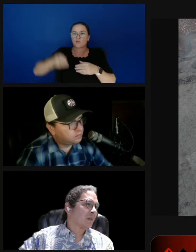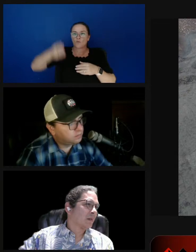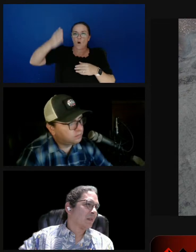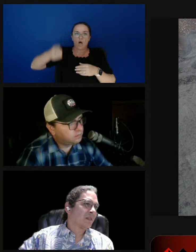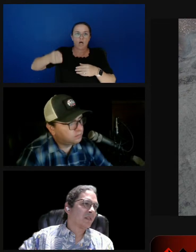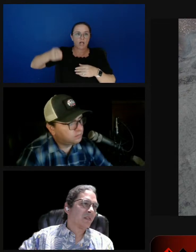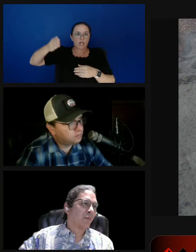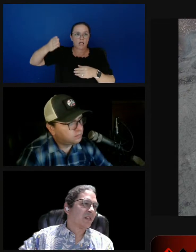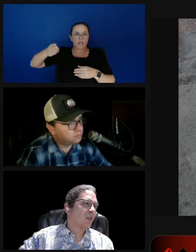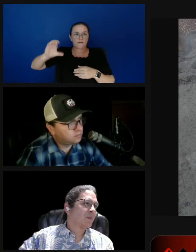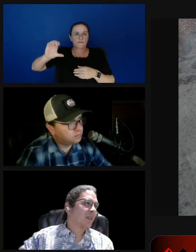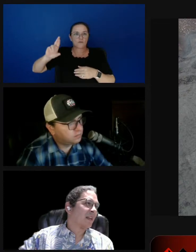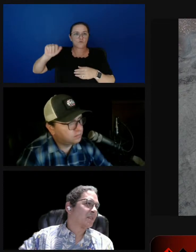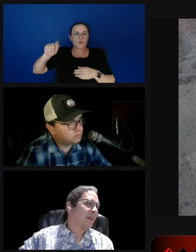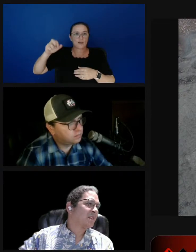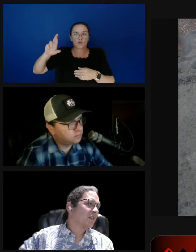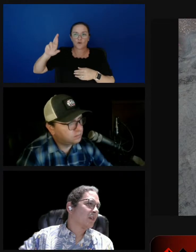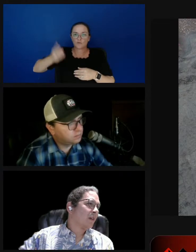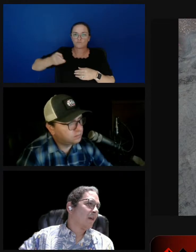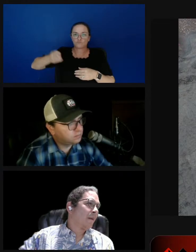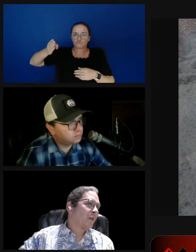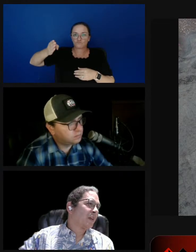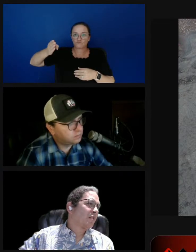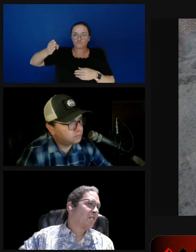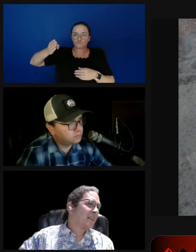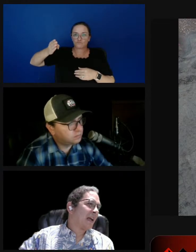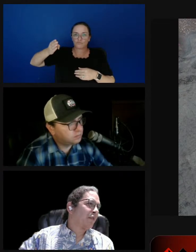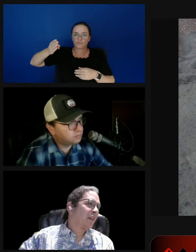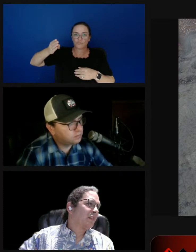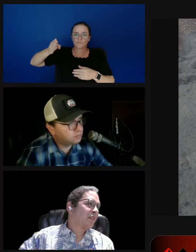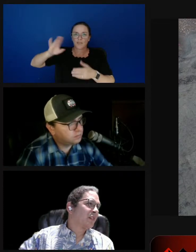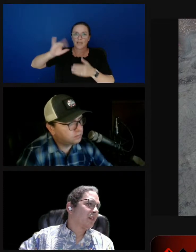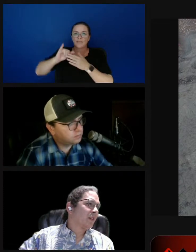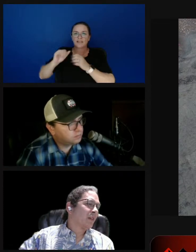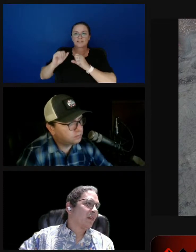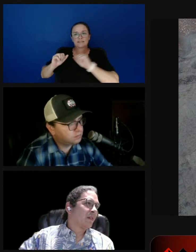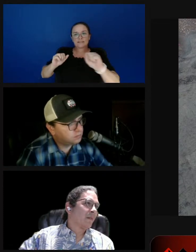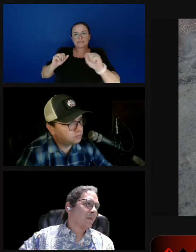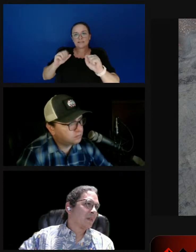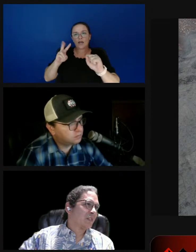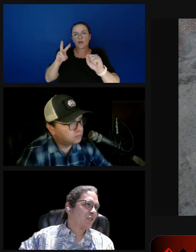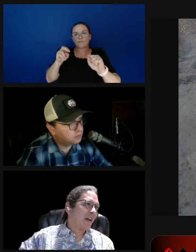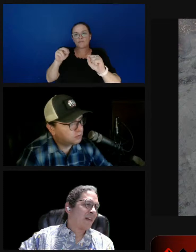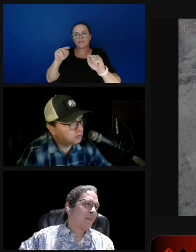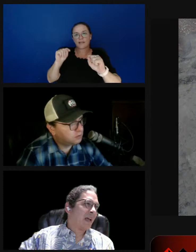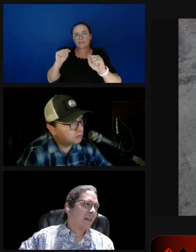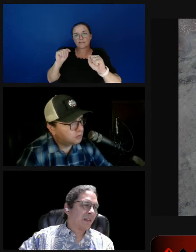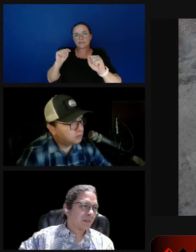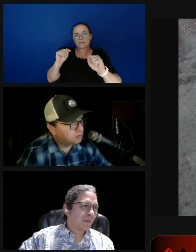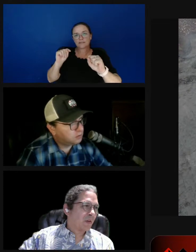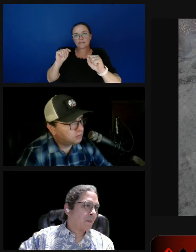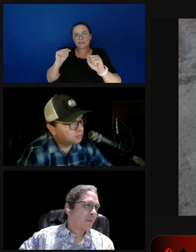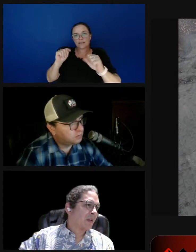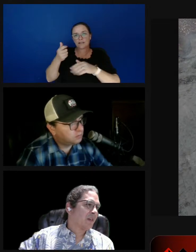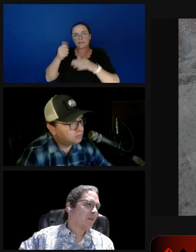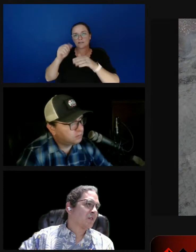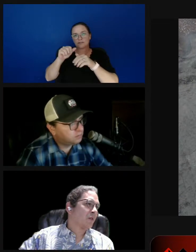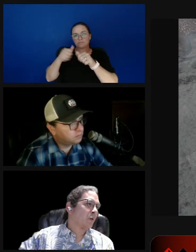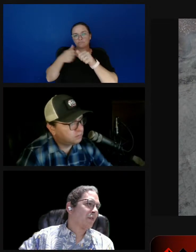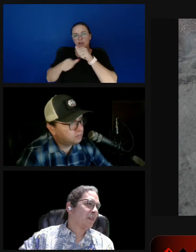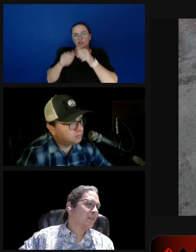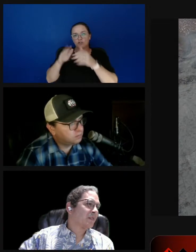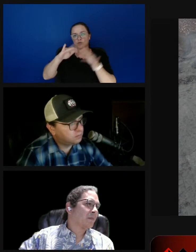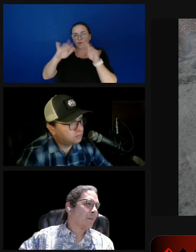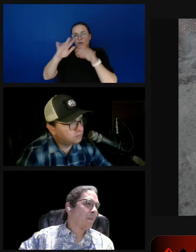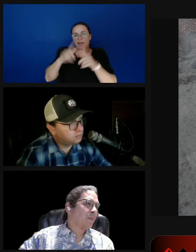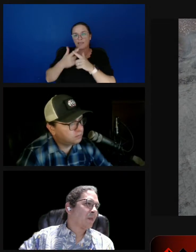the debris slopes at its base. And here's our south vent, kind of shrouded behind this fume, and here's our